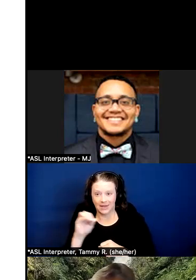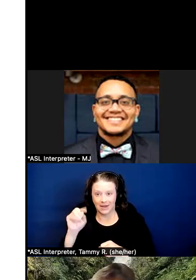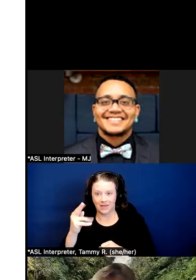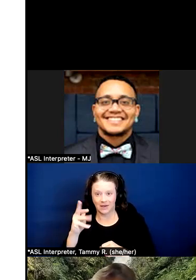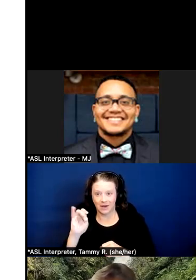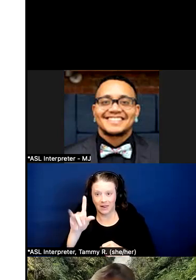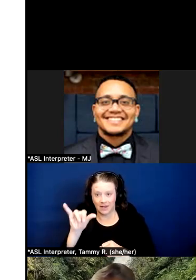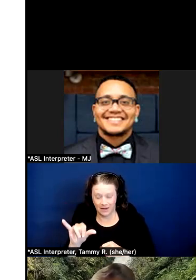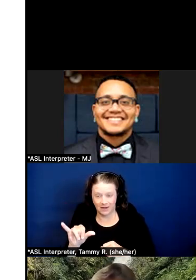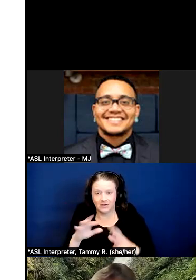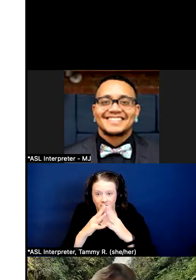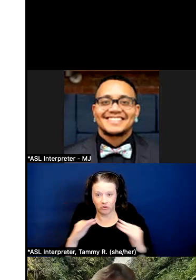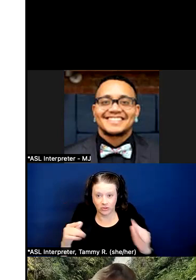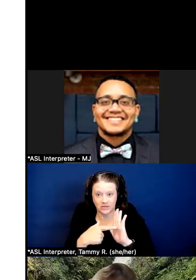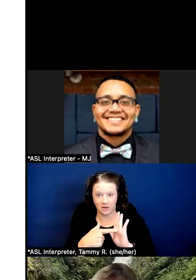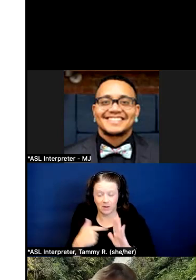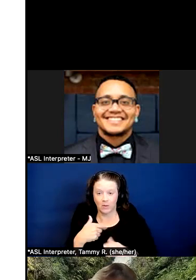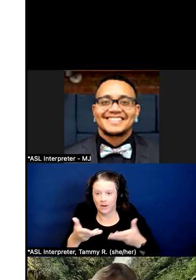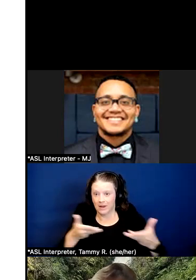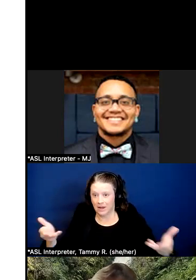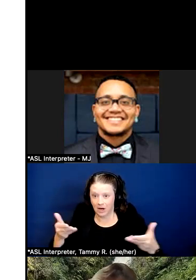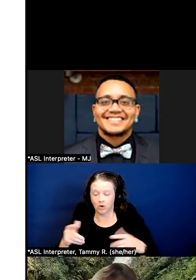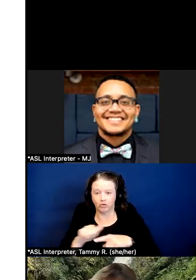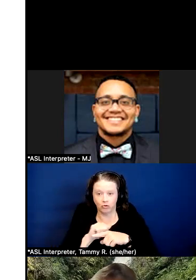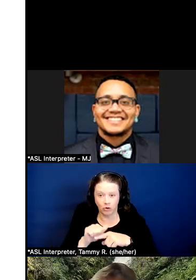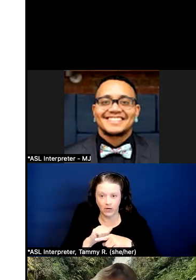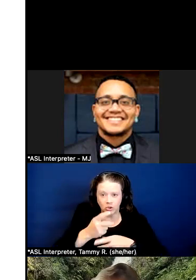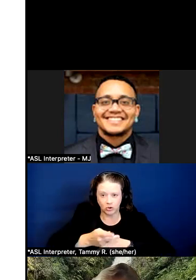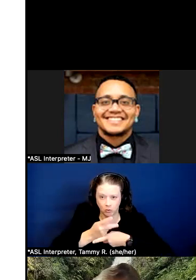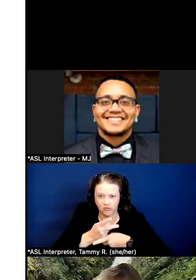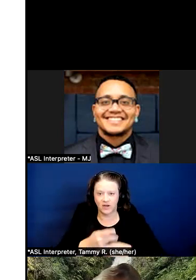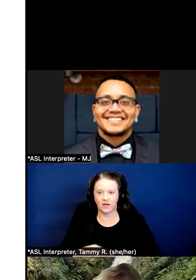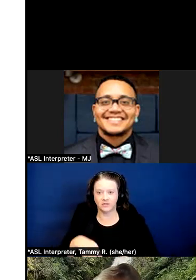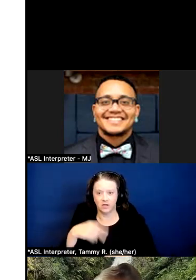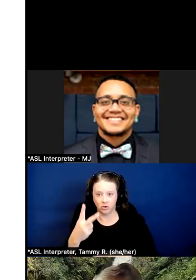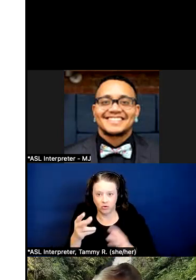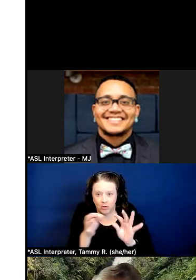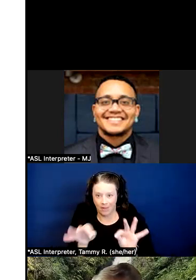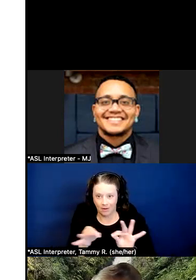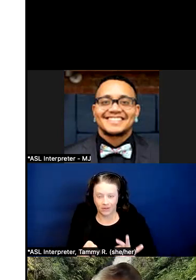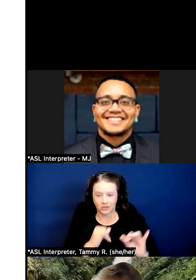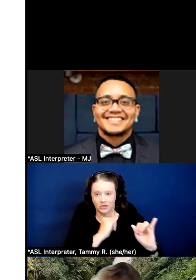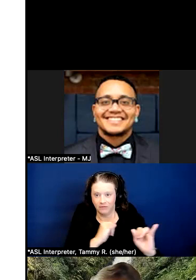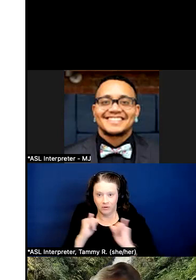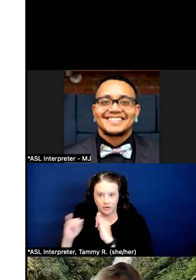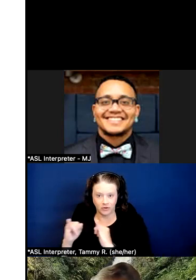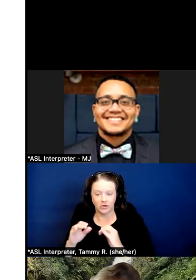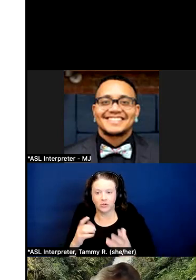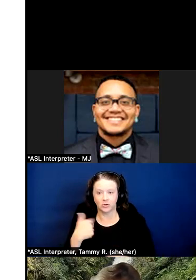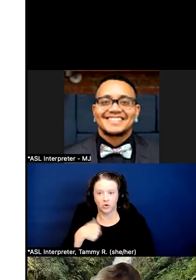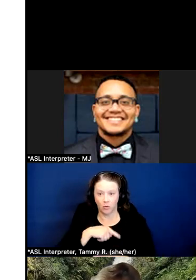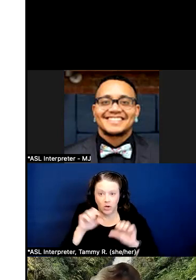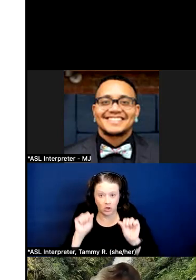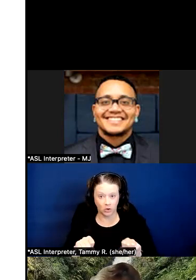hired and trained and supervised bilingual interviewers so that interviews could be conducted in both English